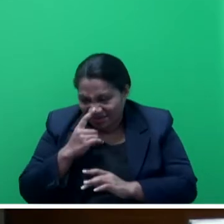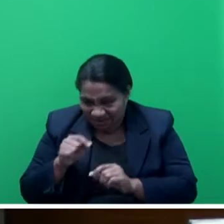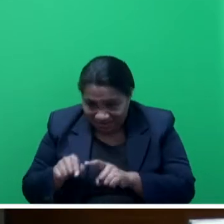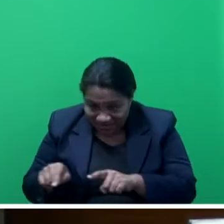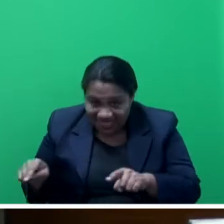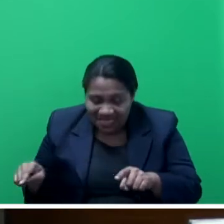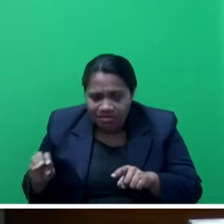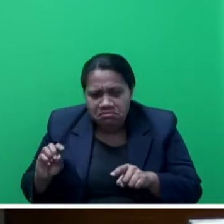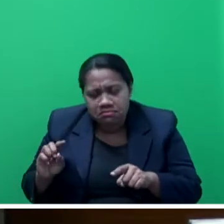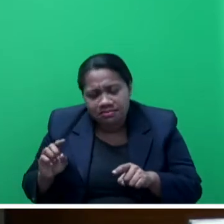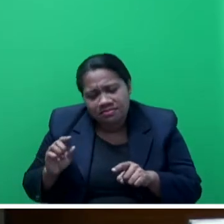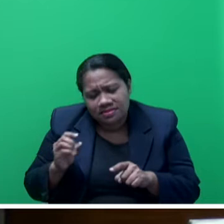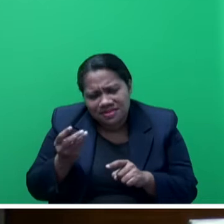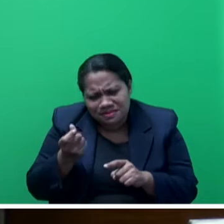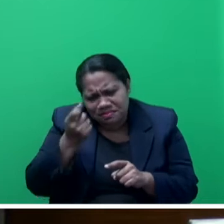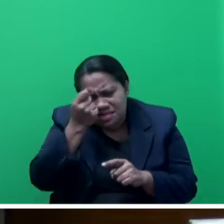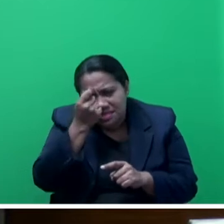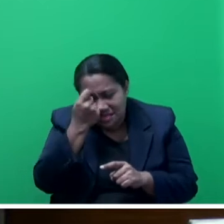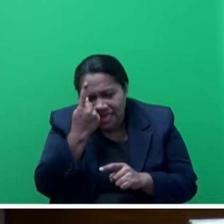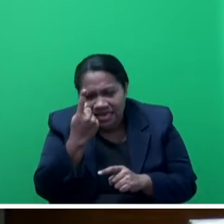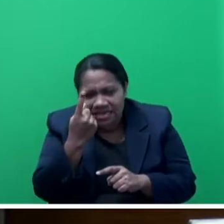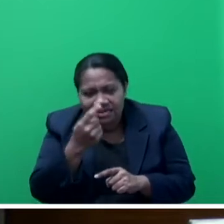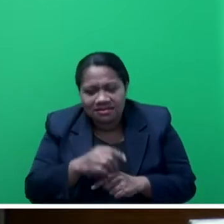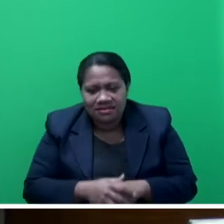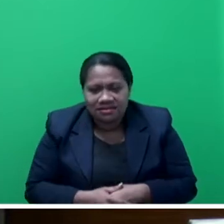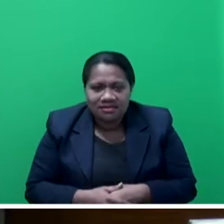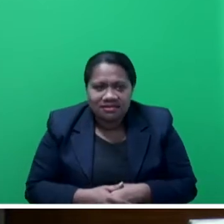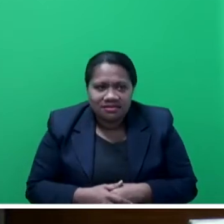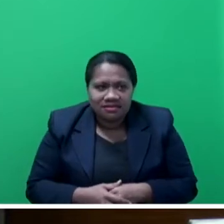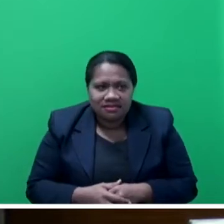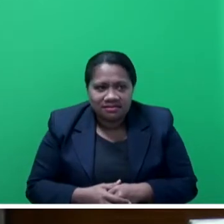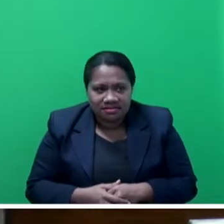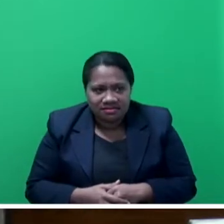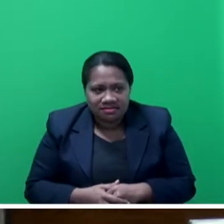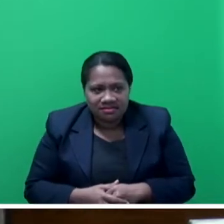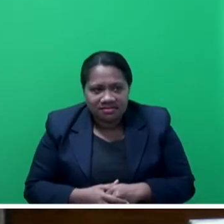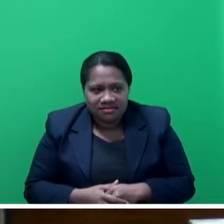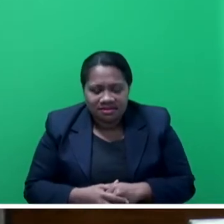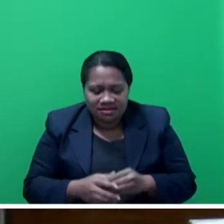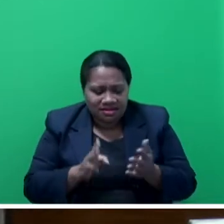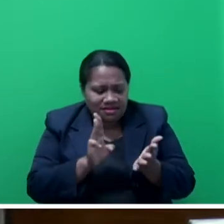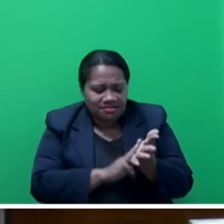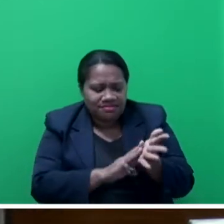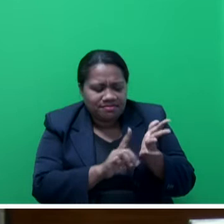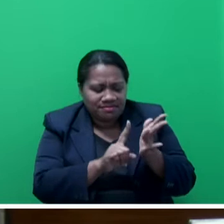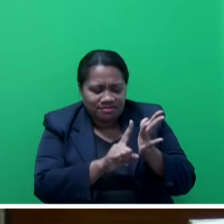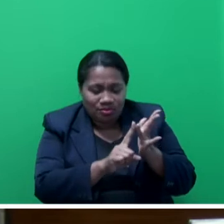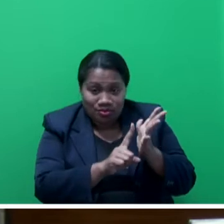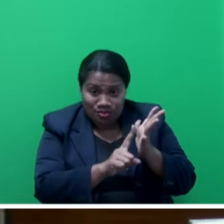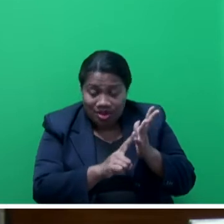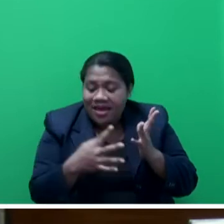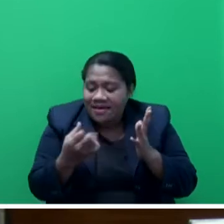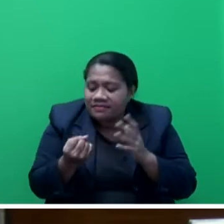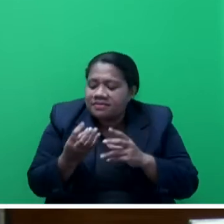some understanding, kind of a written understanding, but not a binding. It's a memorandum of understanding that there are certain things they need to